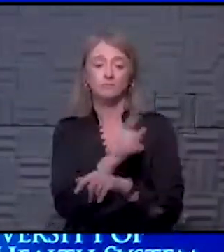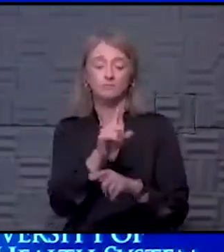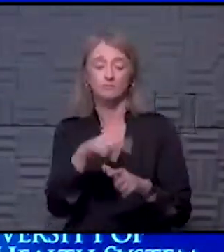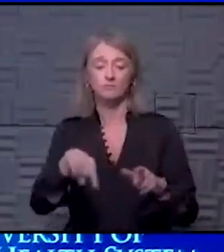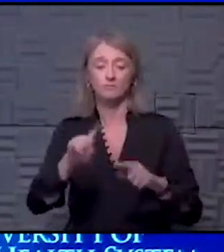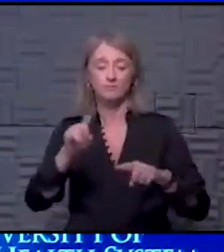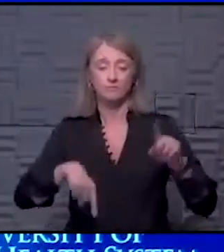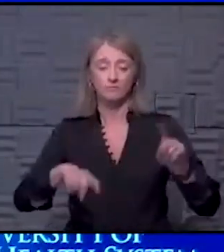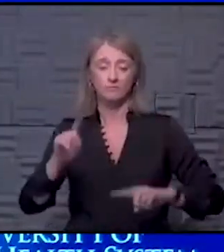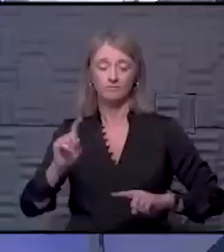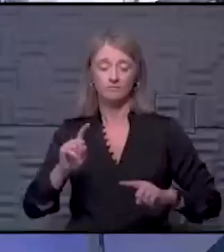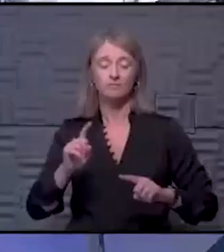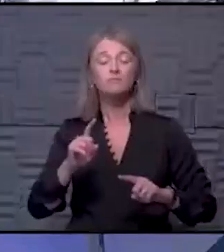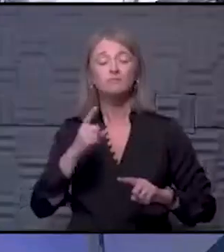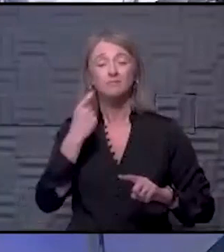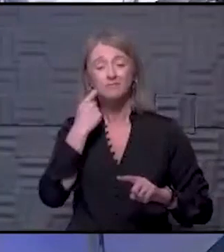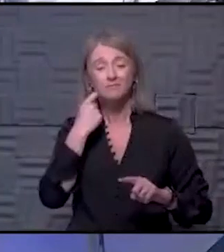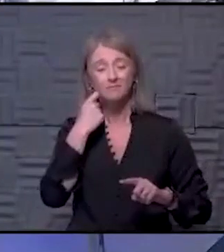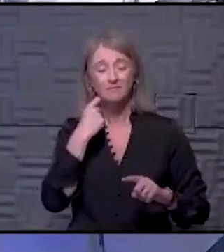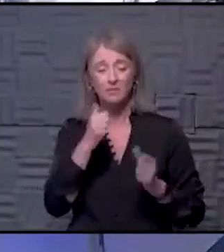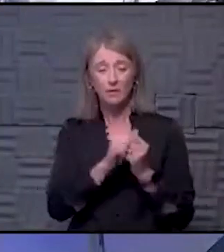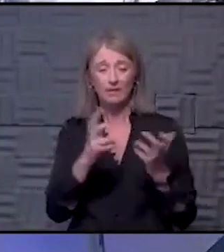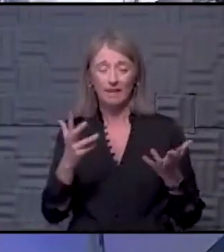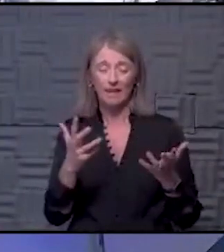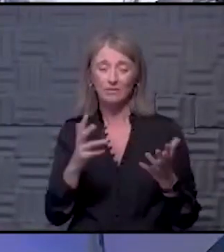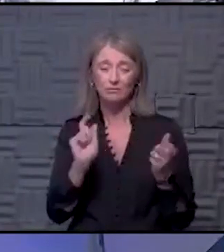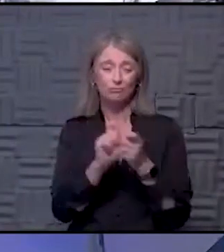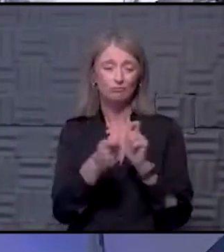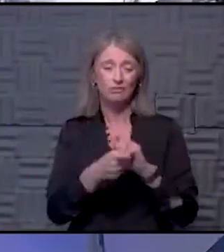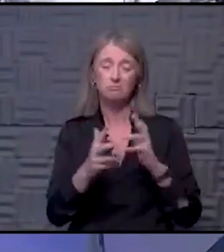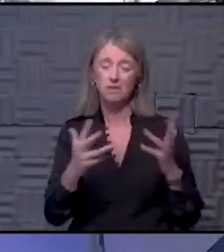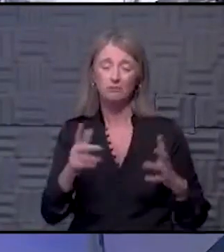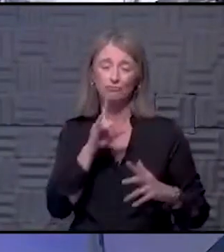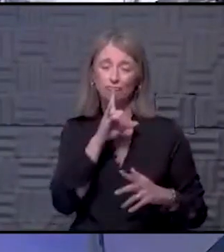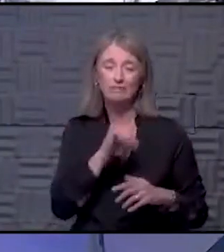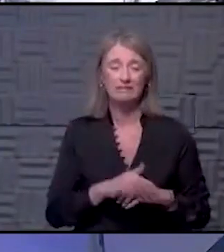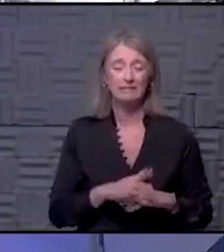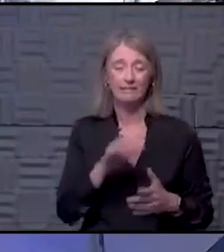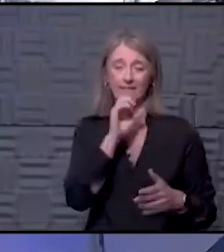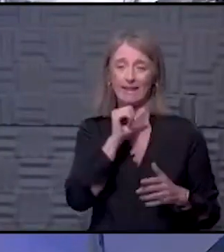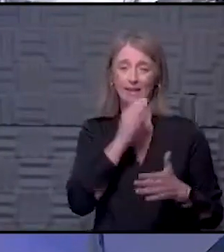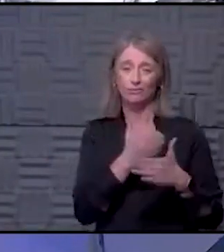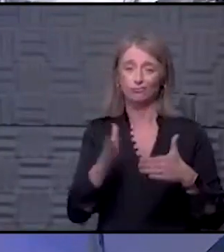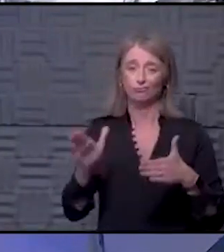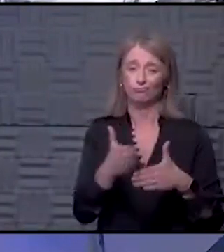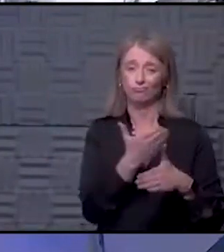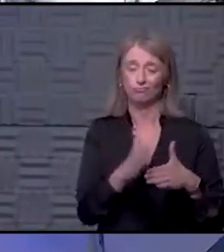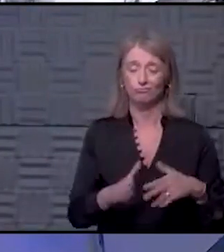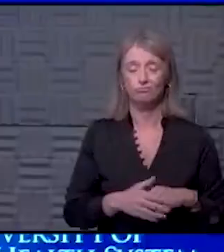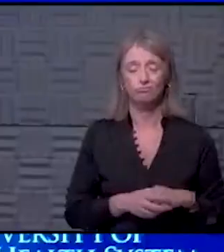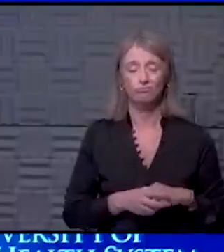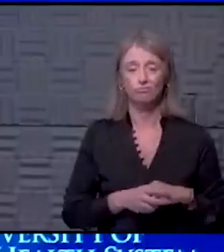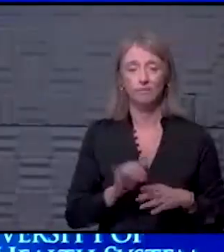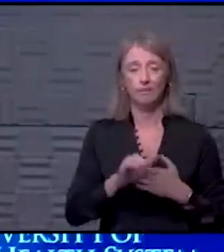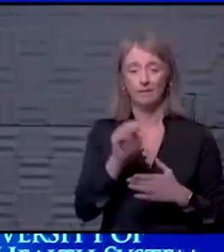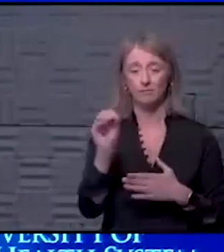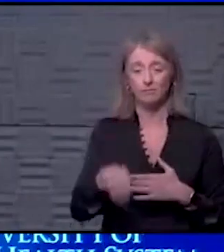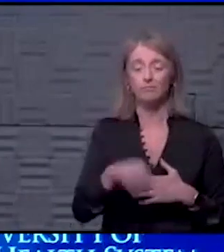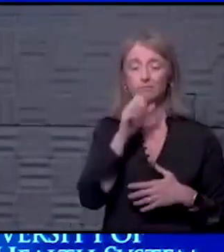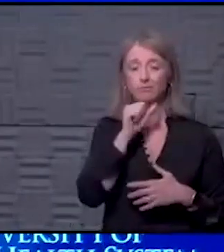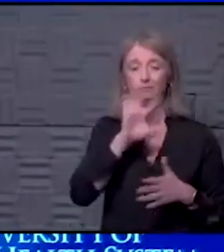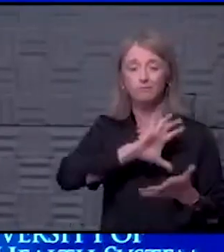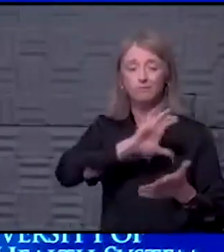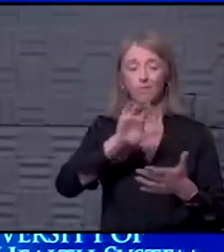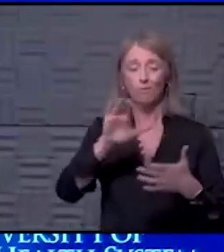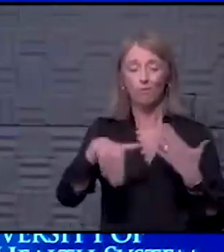is this variability that, Amanda, you've talked about, without a really significant change in the age bands or the percentages of the